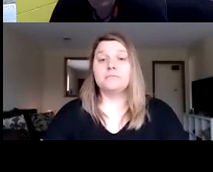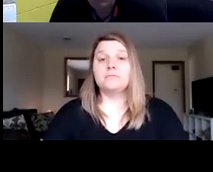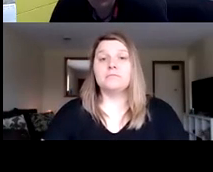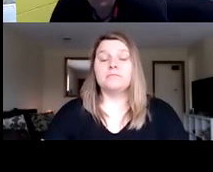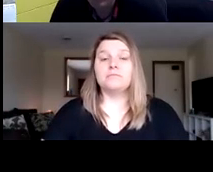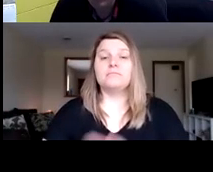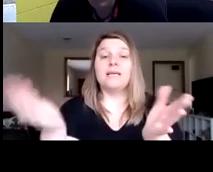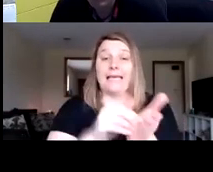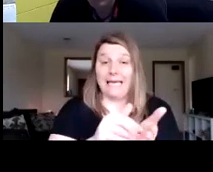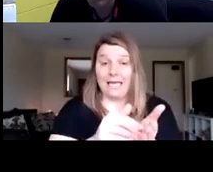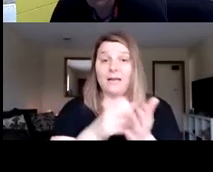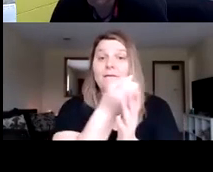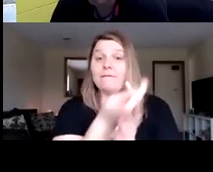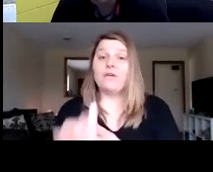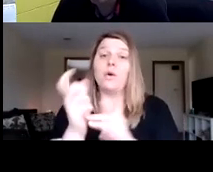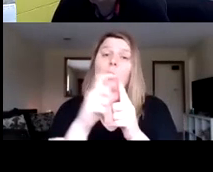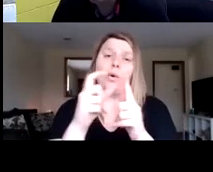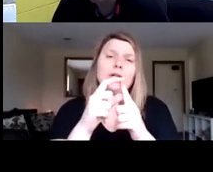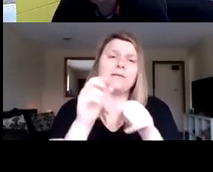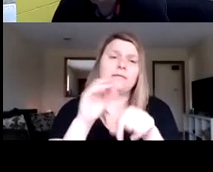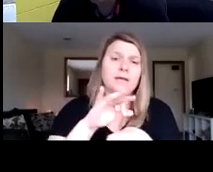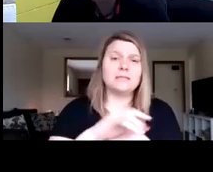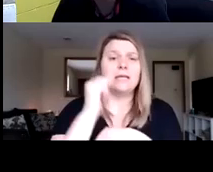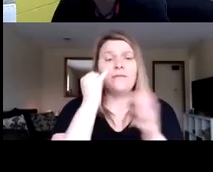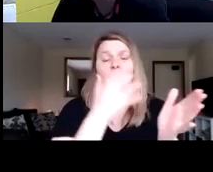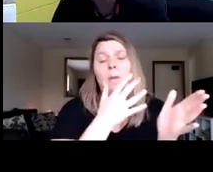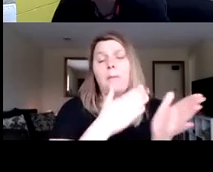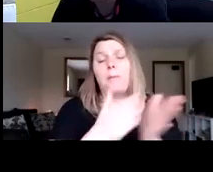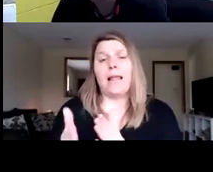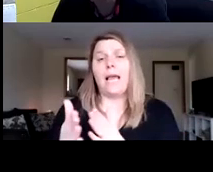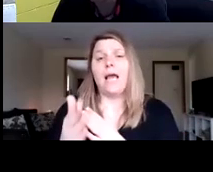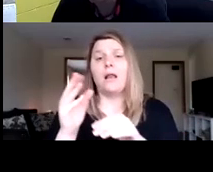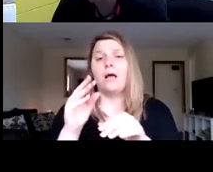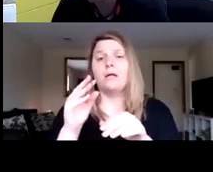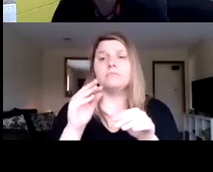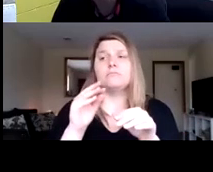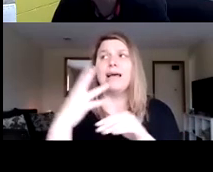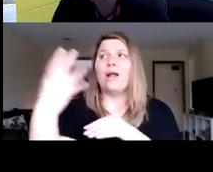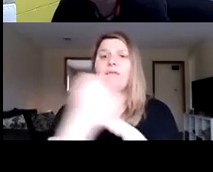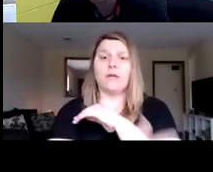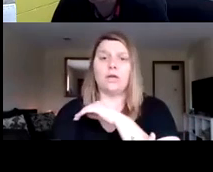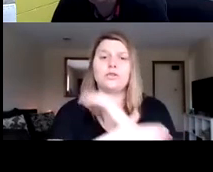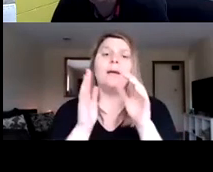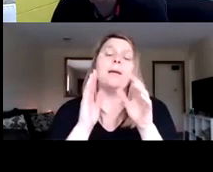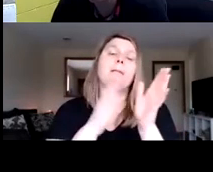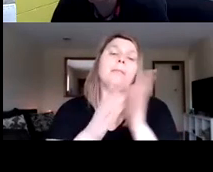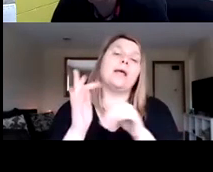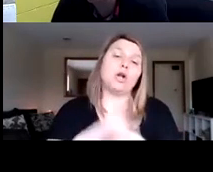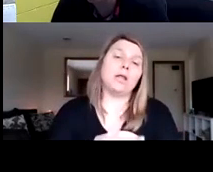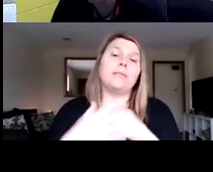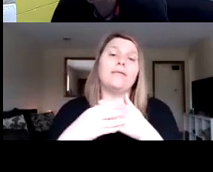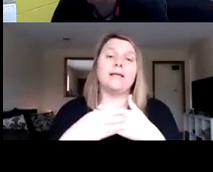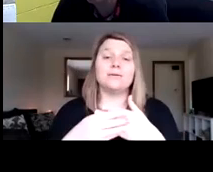again, a few little words of wisdom. If you do plan on going abroad, plan early, be flexible. If anyone knows anything about